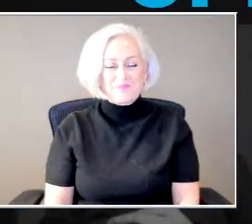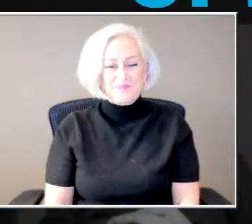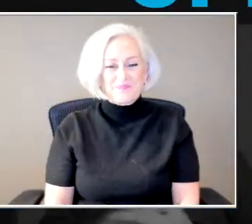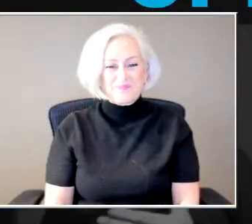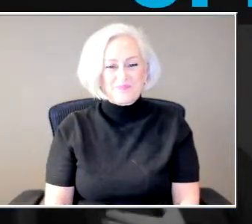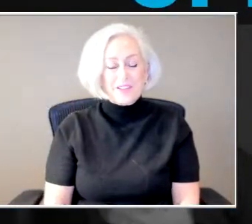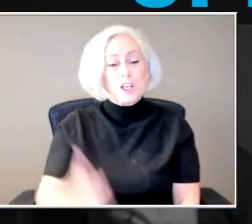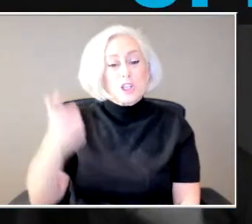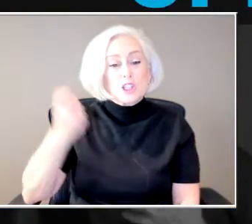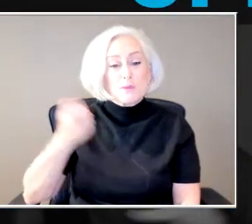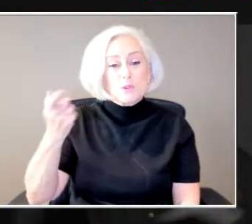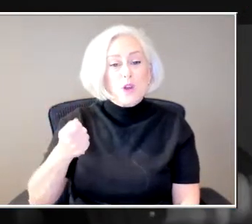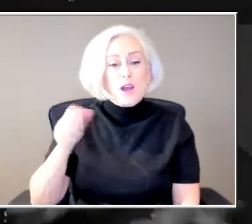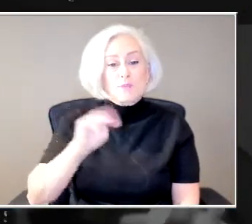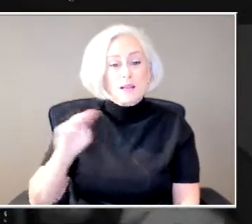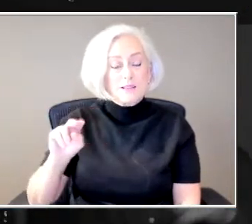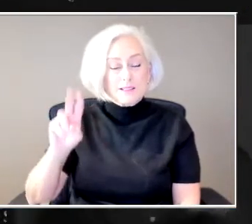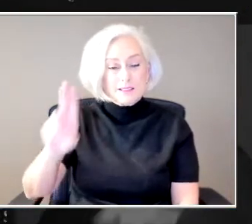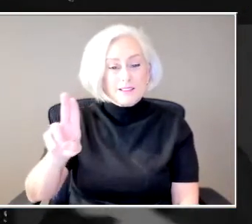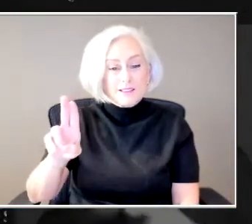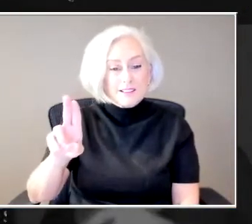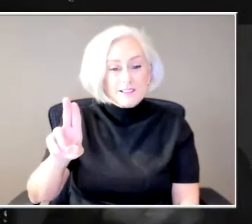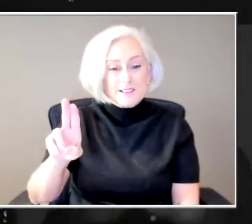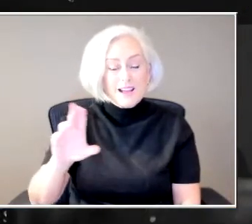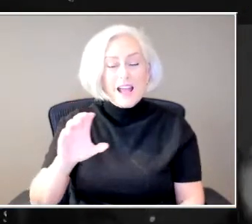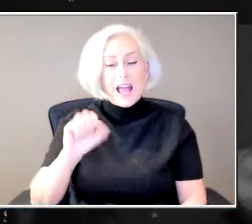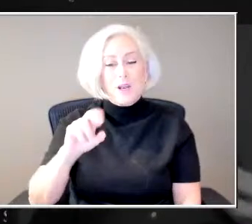Subscribe to our morning medical update and Open